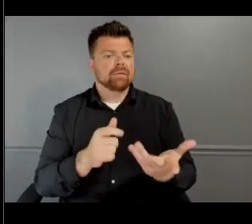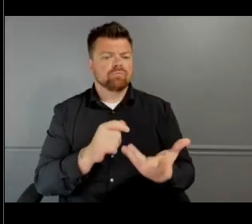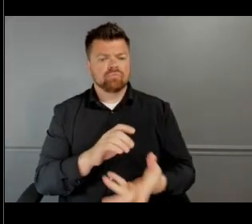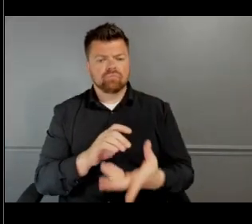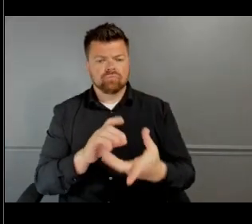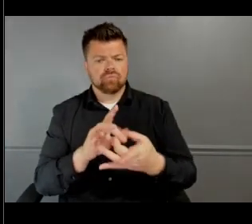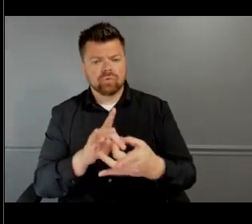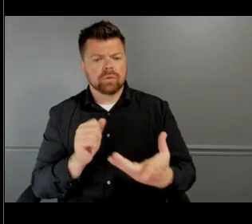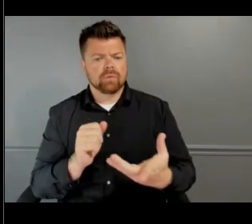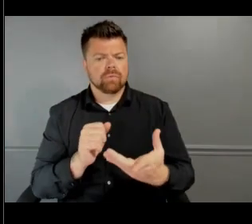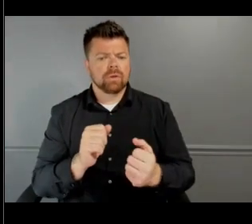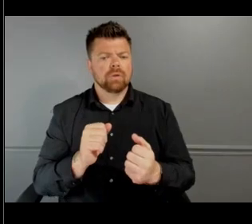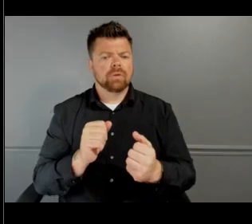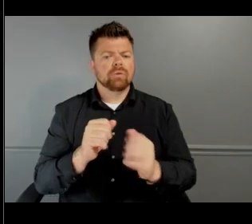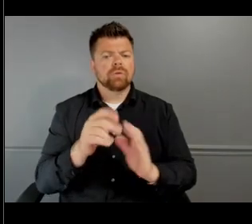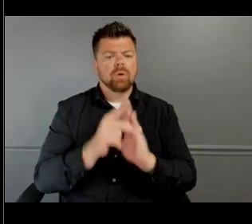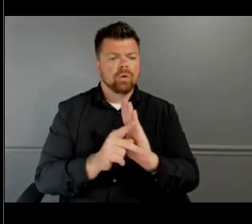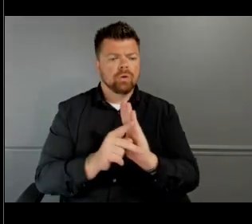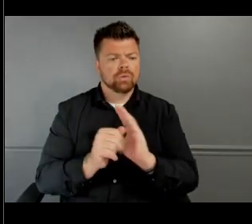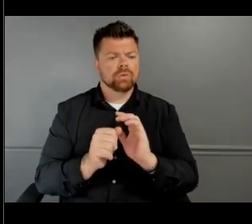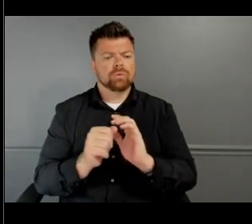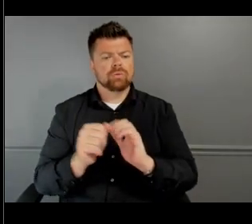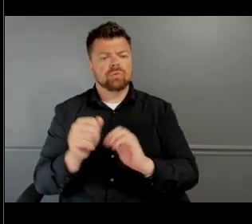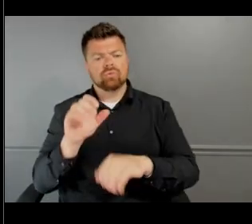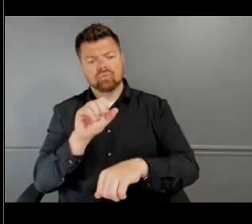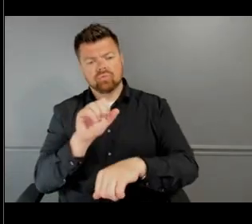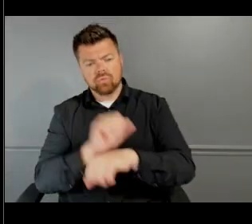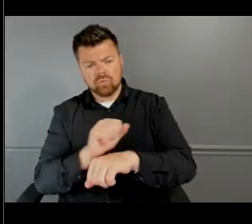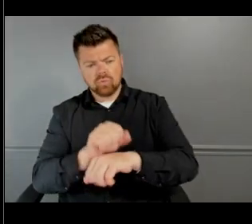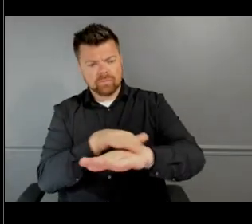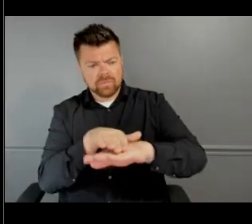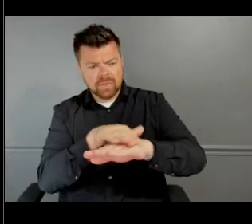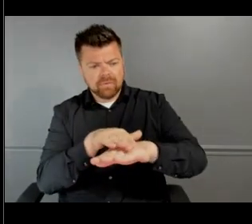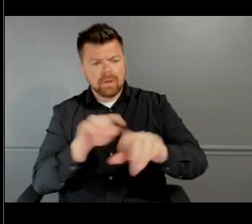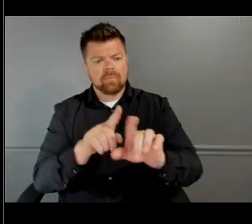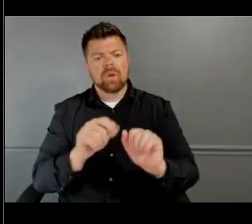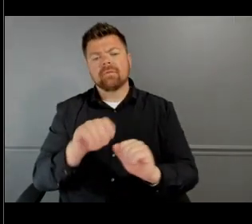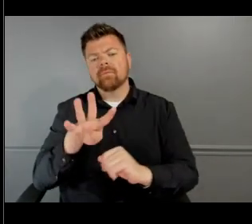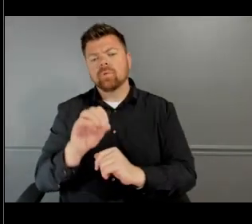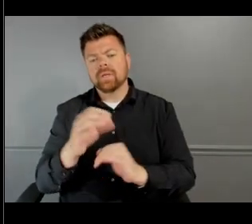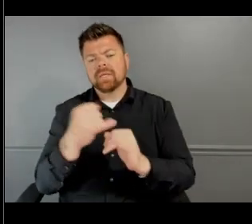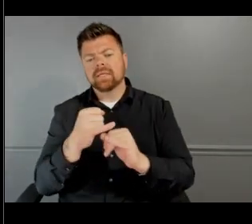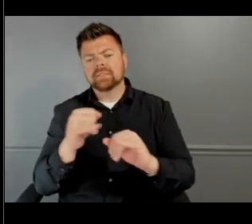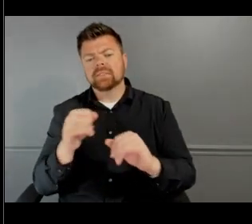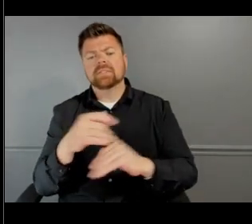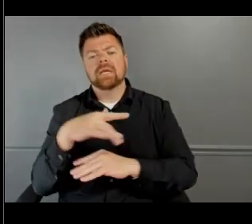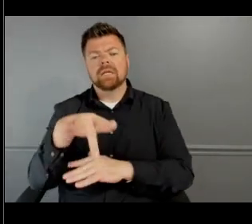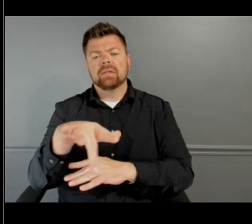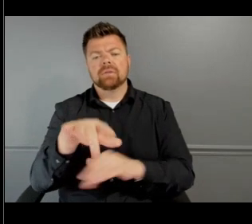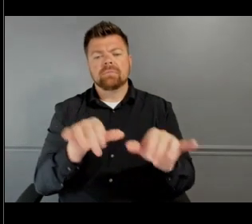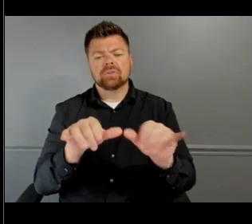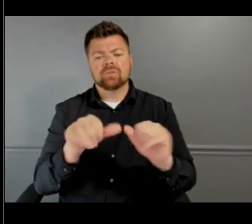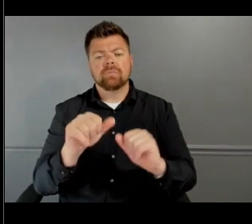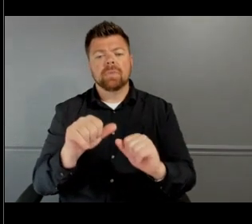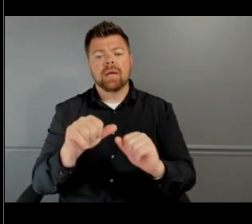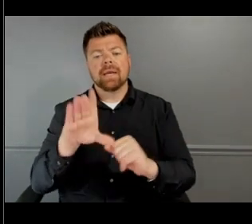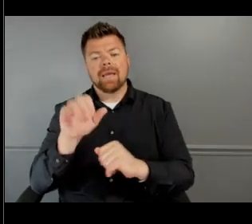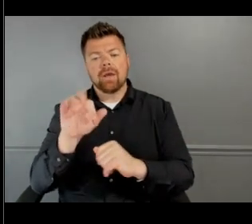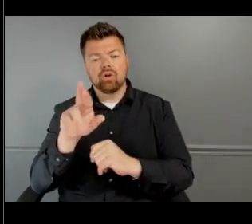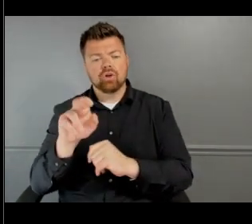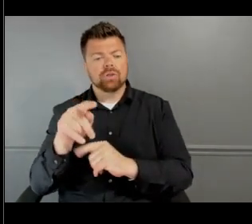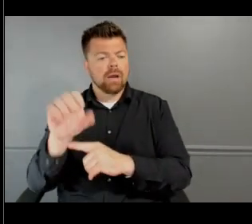the 40-inch clearance is measured from any countertop or to the face of any appliance, excluding handles and